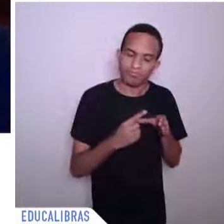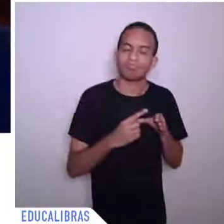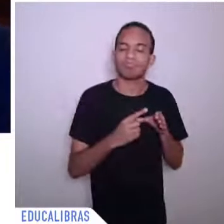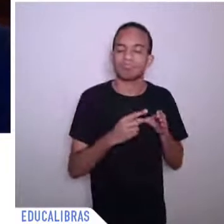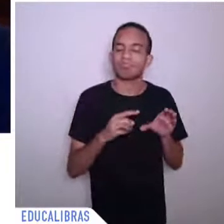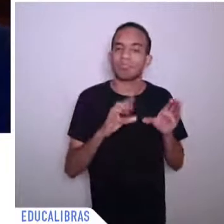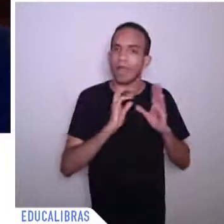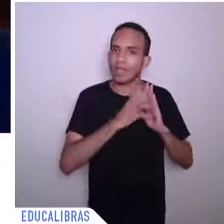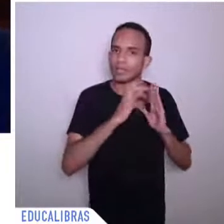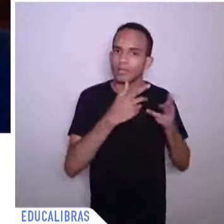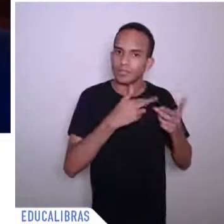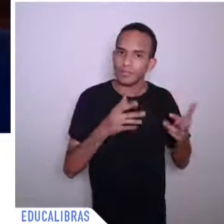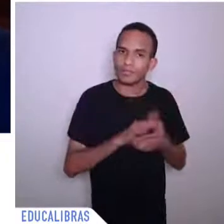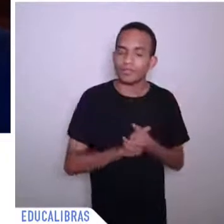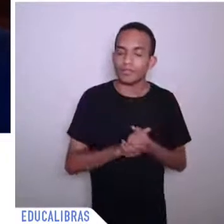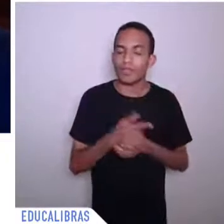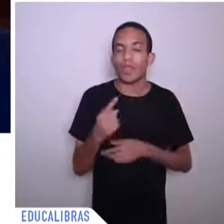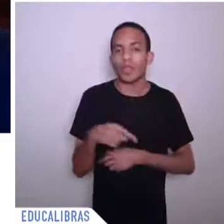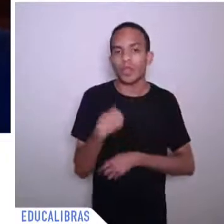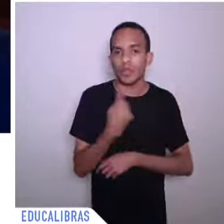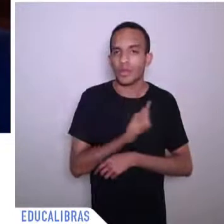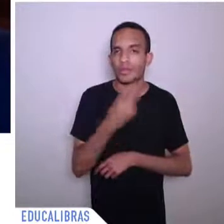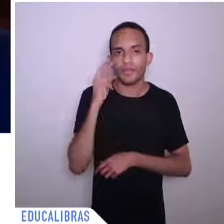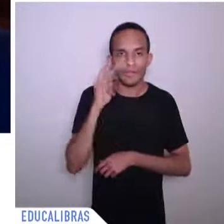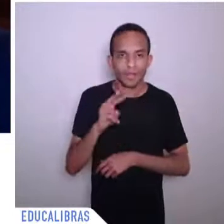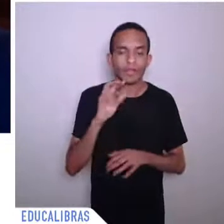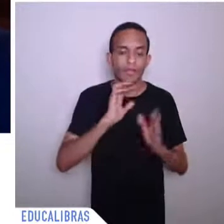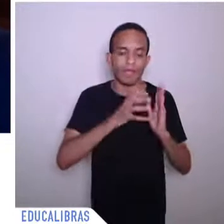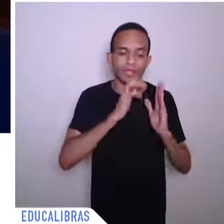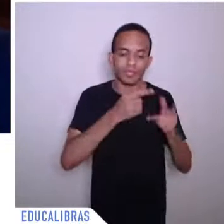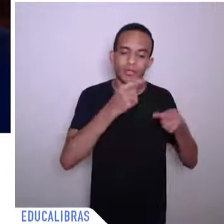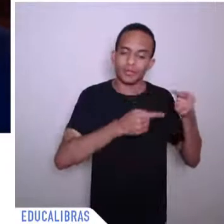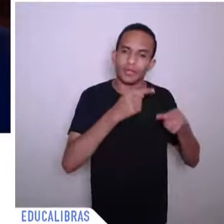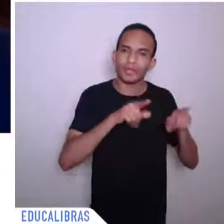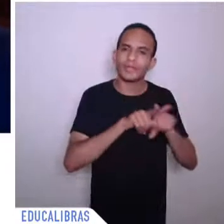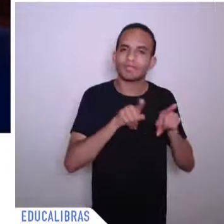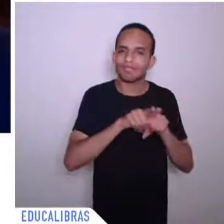party, so you're having some political movements,